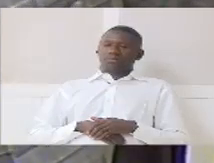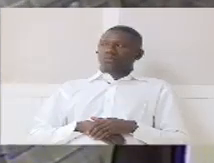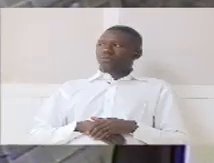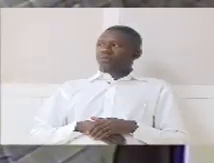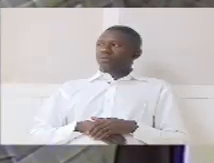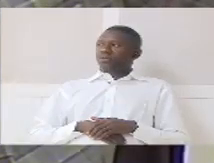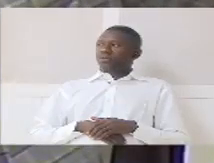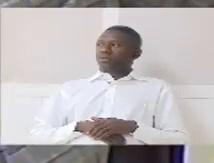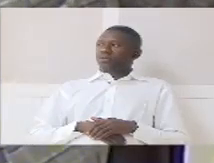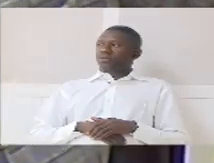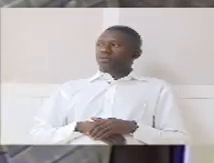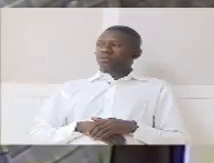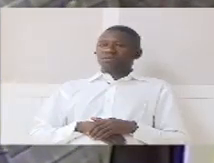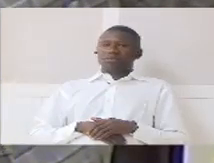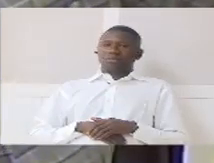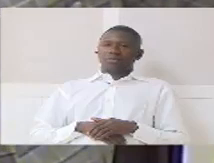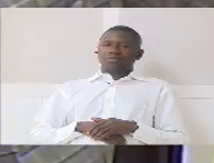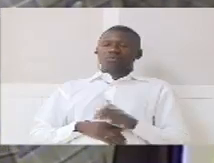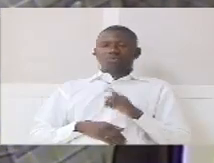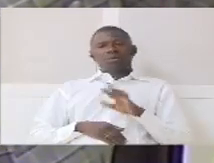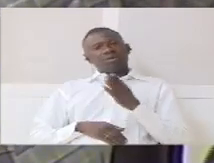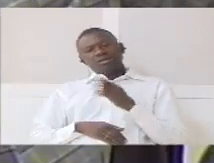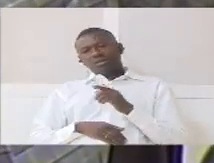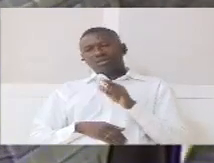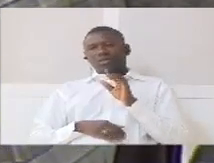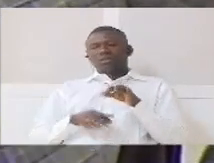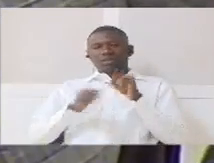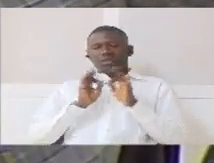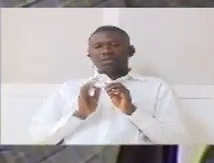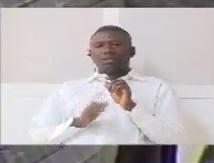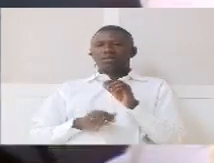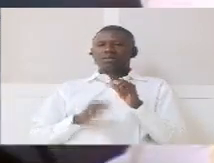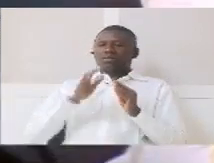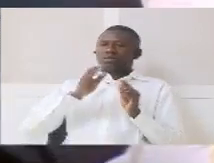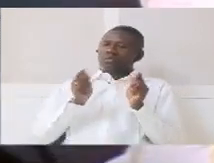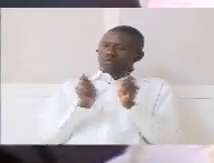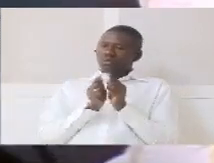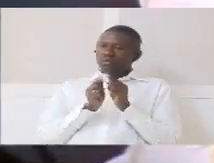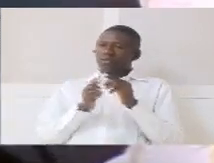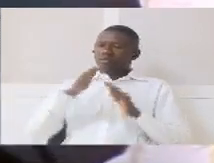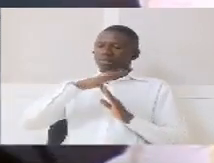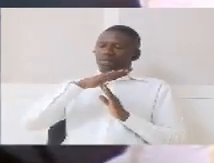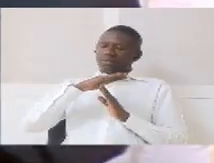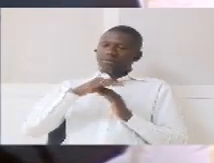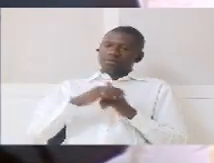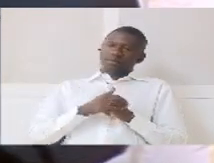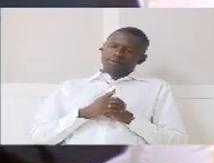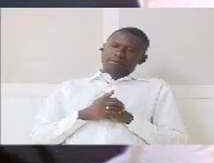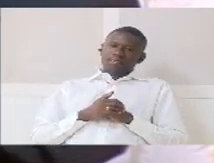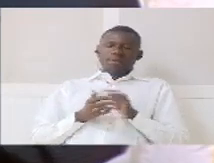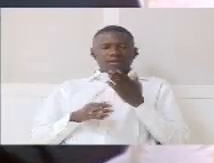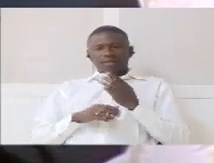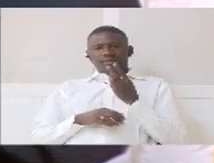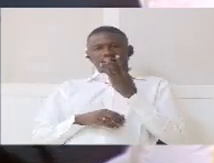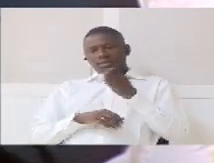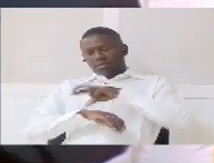We either take a shorter break. Yes. And try to I finish would rather it. Do that. We take a shorter break. Yes, sir. Either 30 minutes break